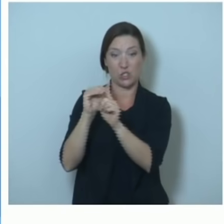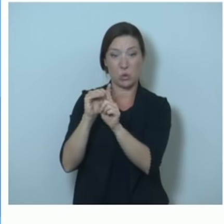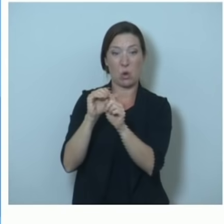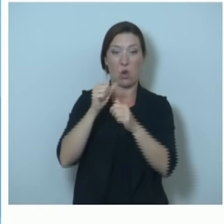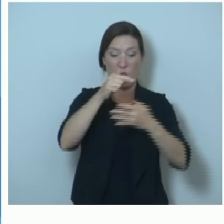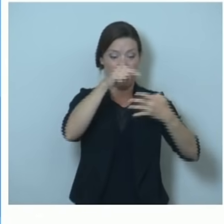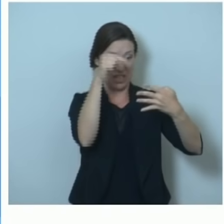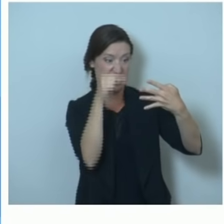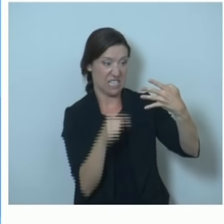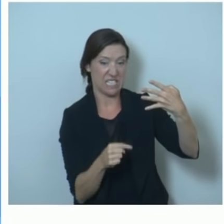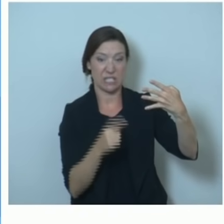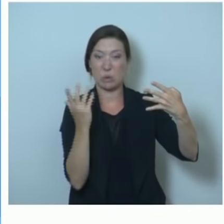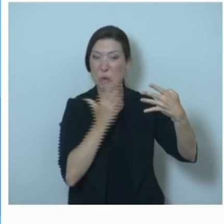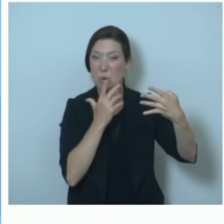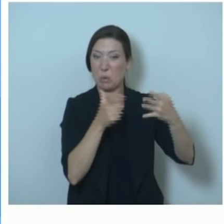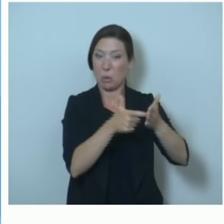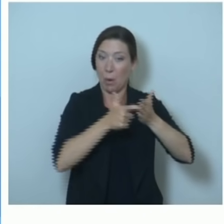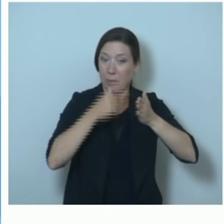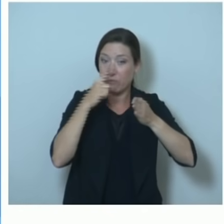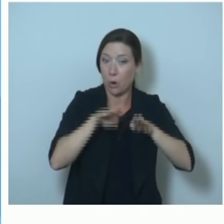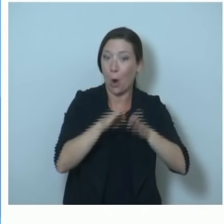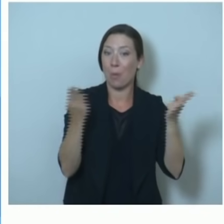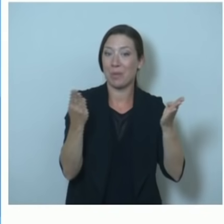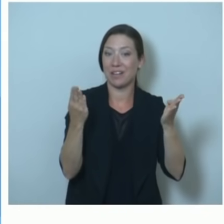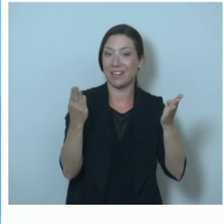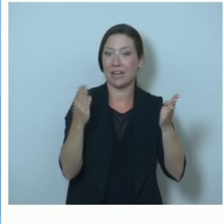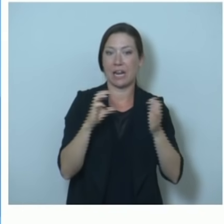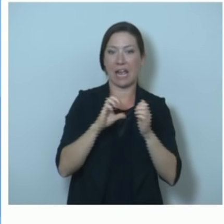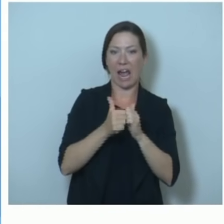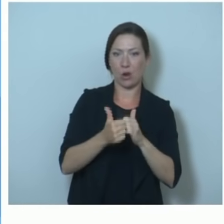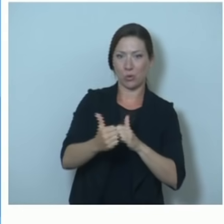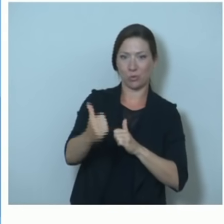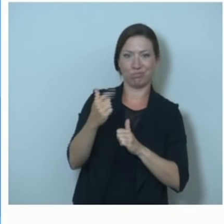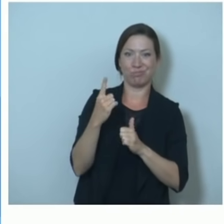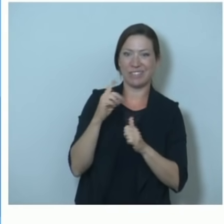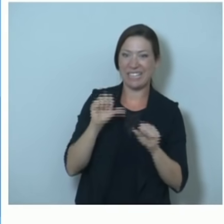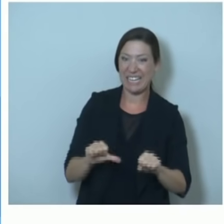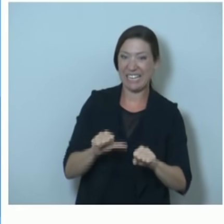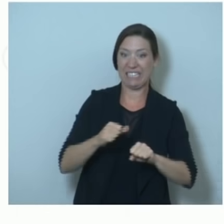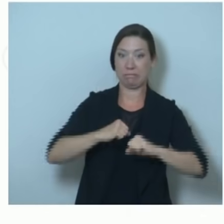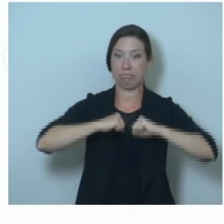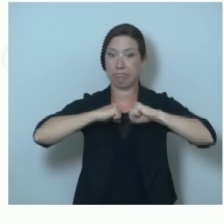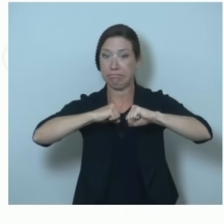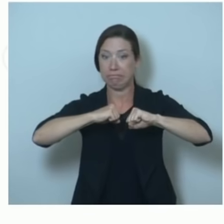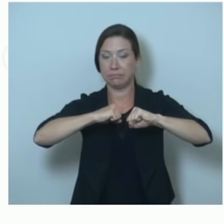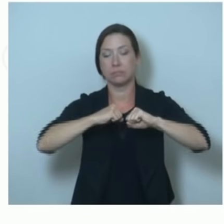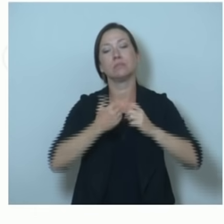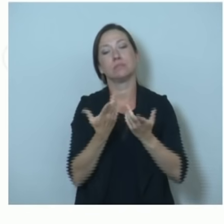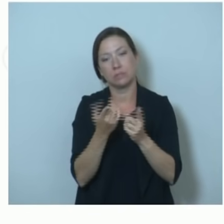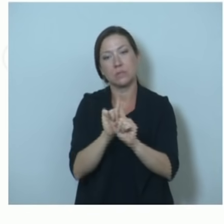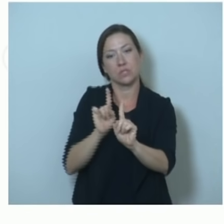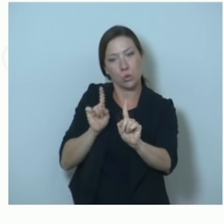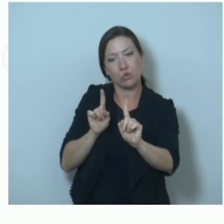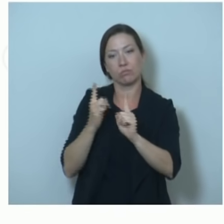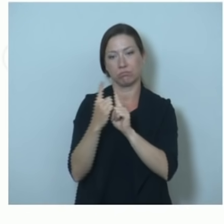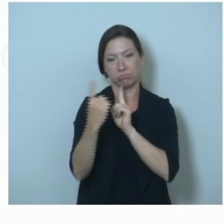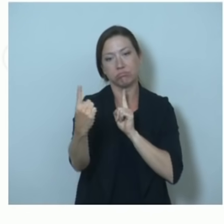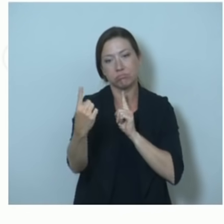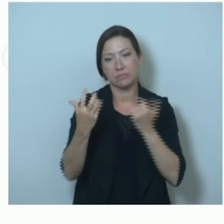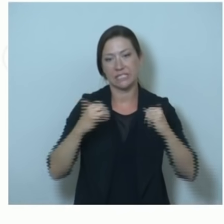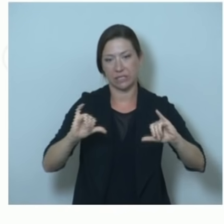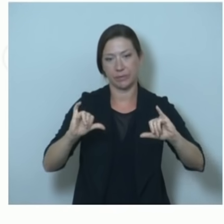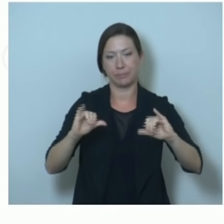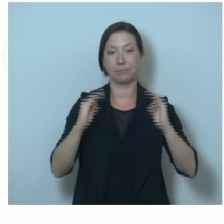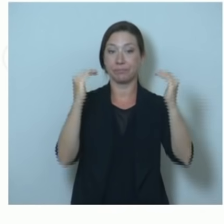every single one of them. And I'll talk about that a little bit more as well. On the next slide, we'll talk about the spread